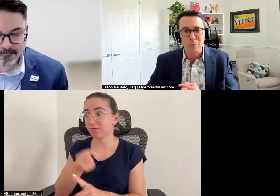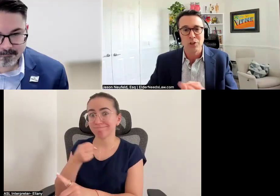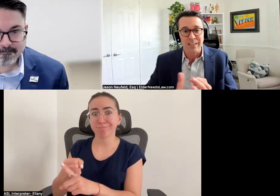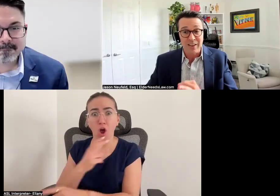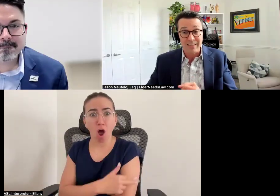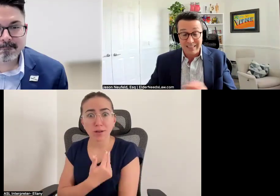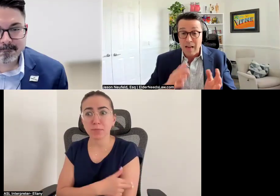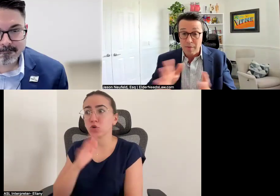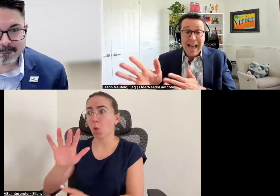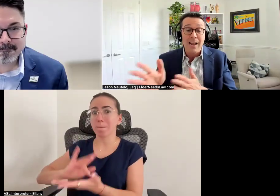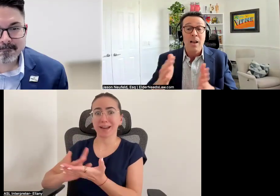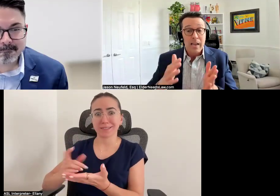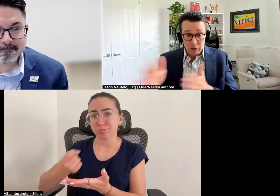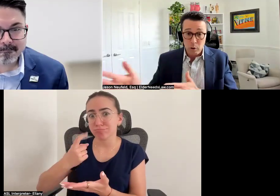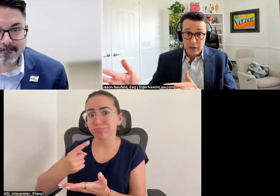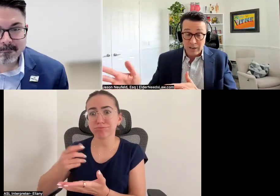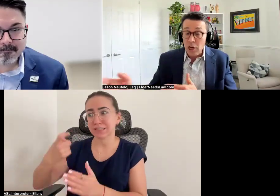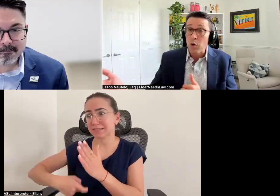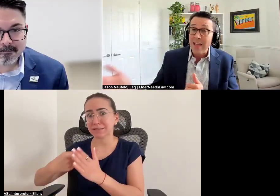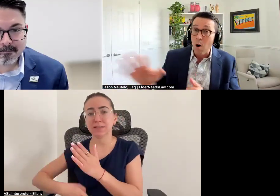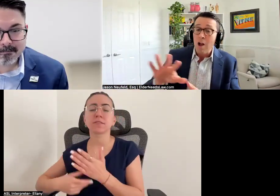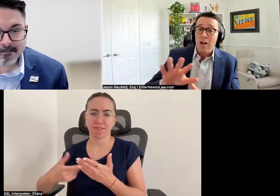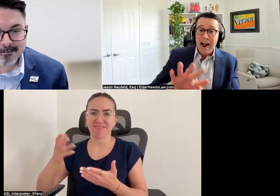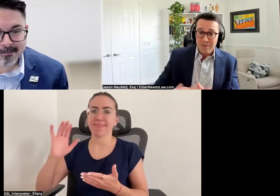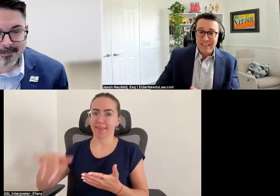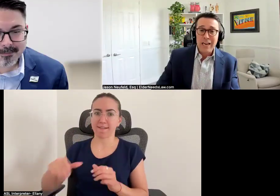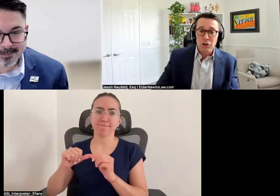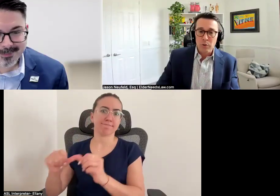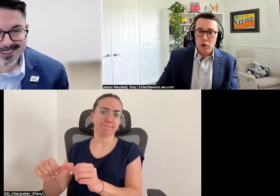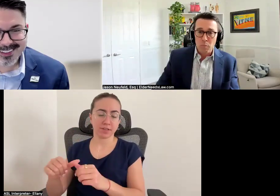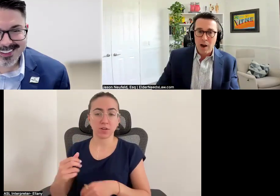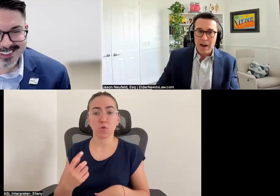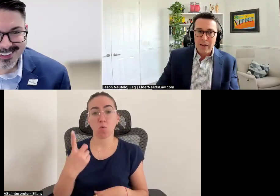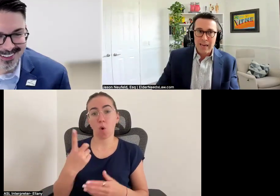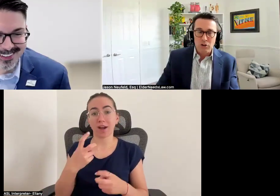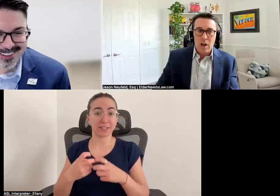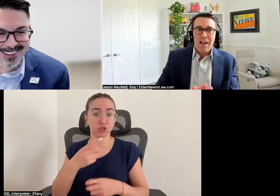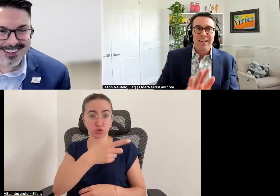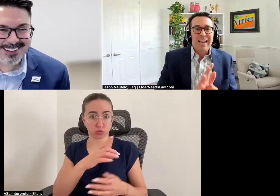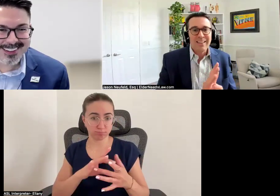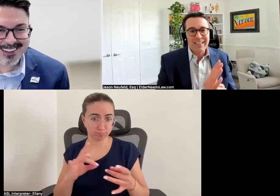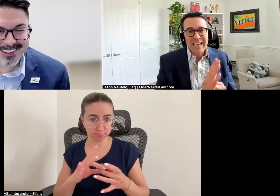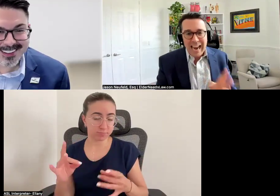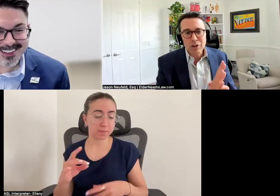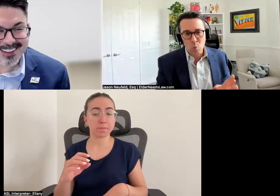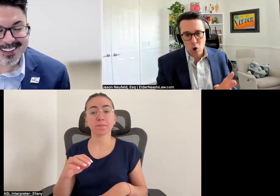expensive prescriptions and things like that. That is supposed to continue. Now, I think the issue that you brought up is the